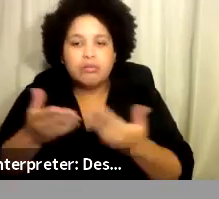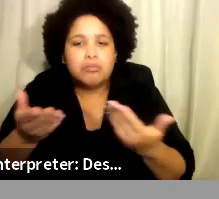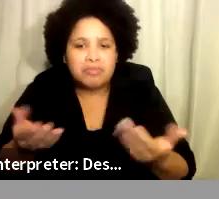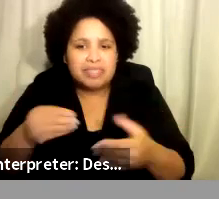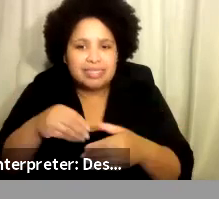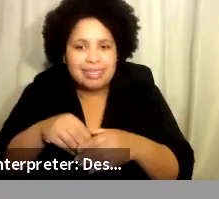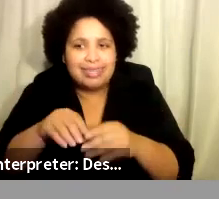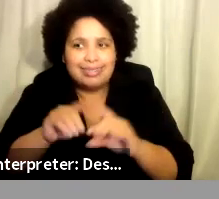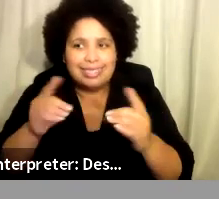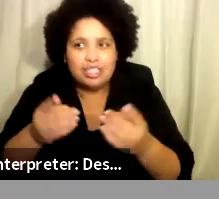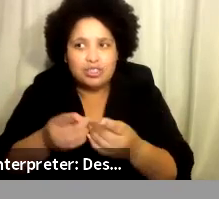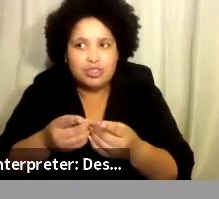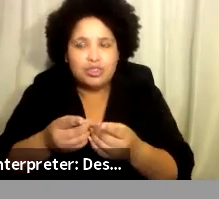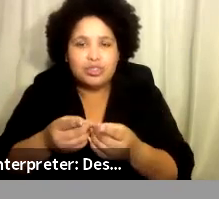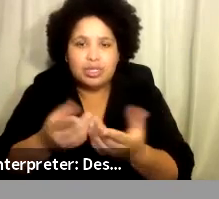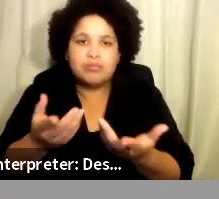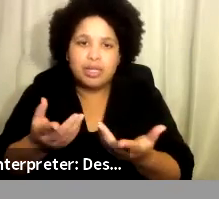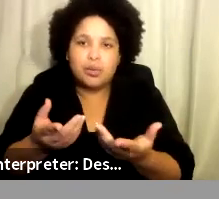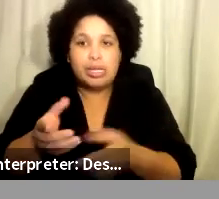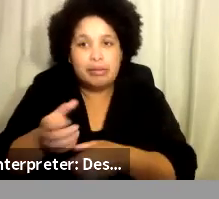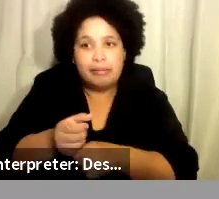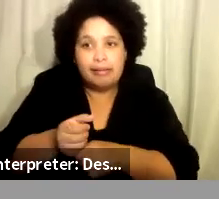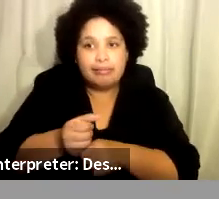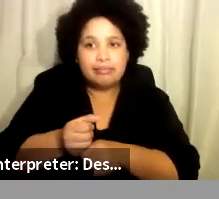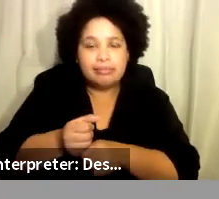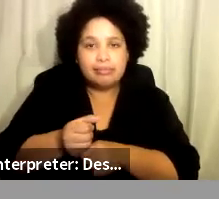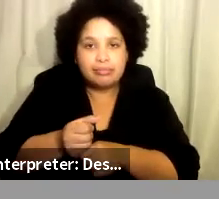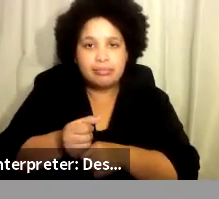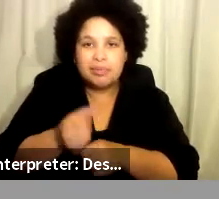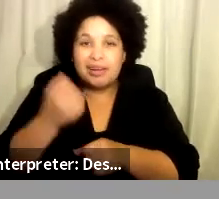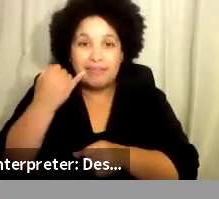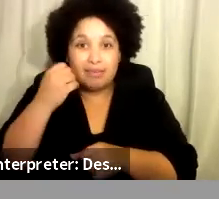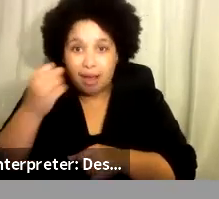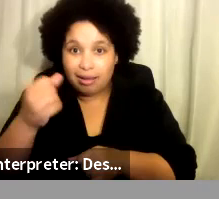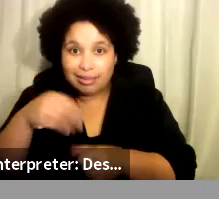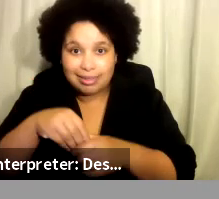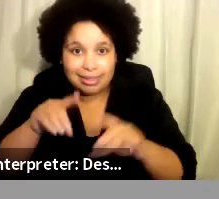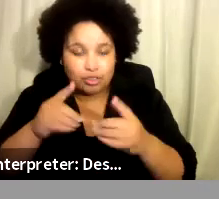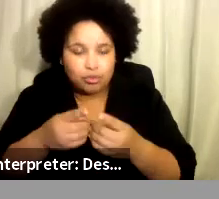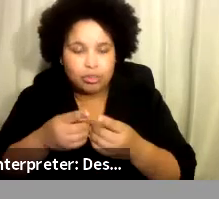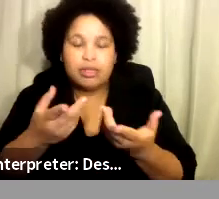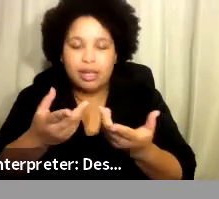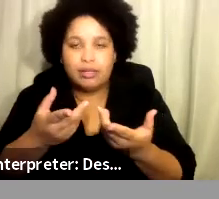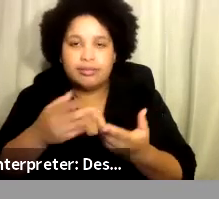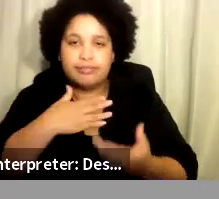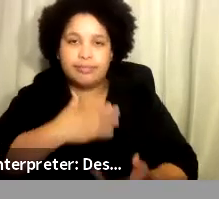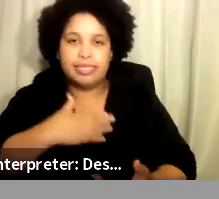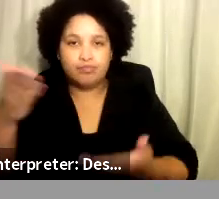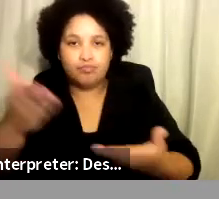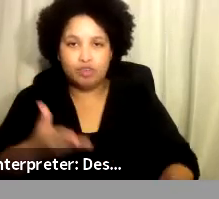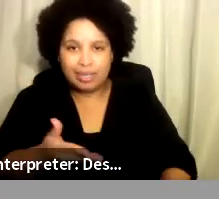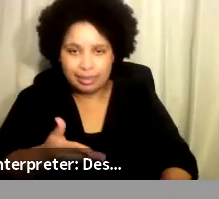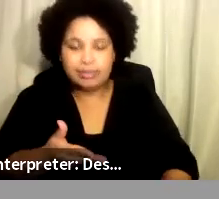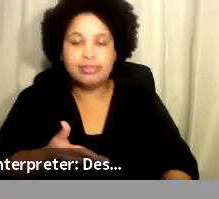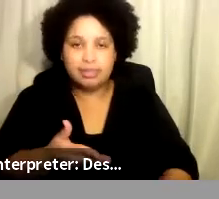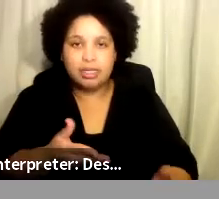that. If it is somewhere outside of Twin Rivers, we do ask that you bring us a copy so that we make sure your child is in the right